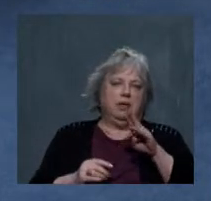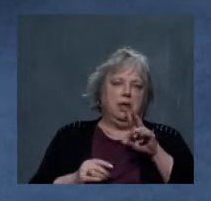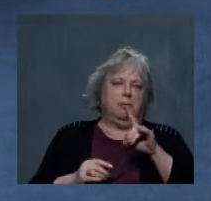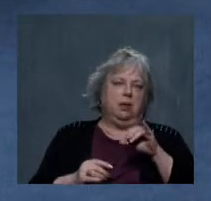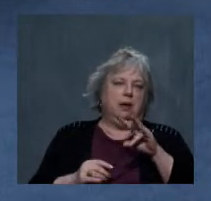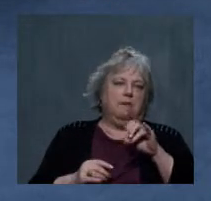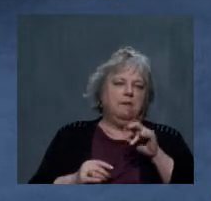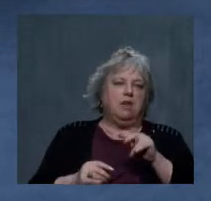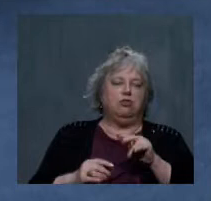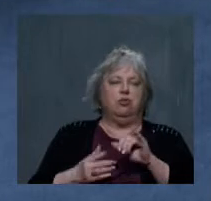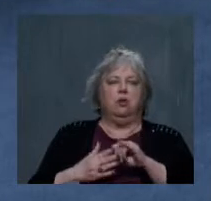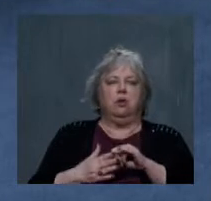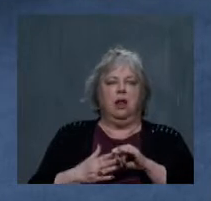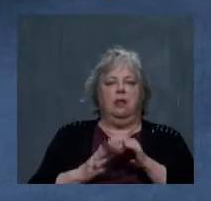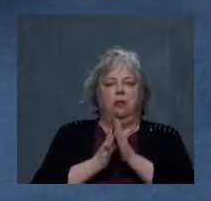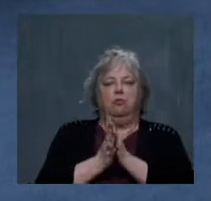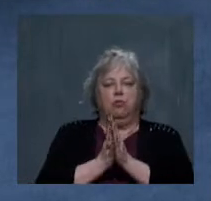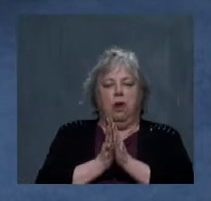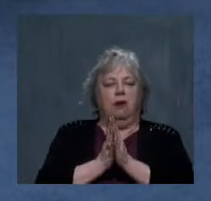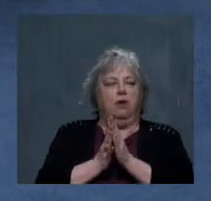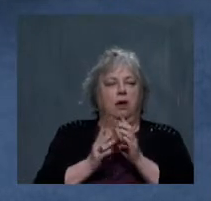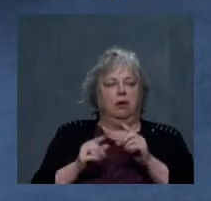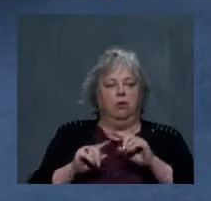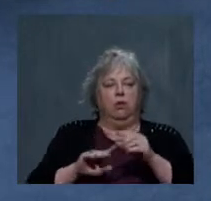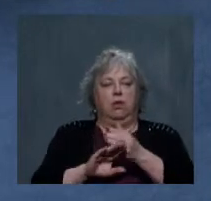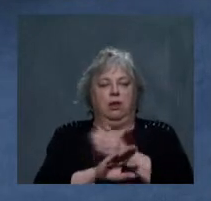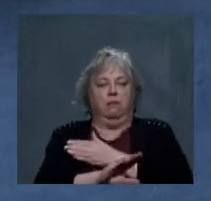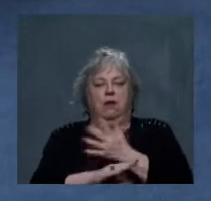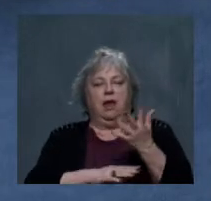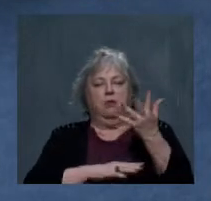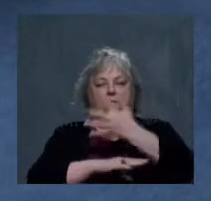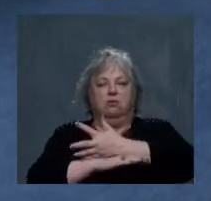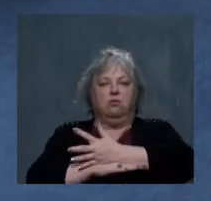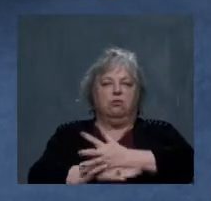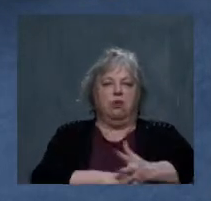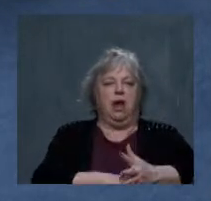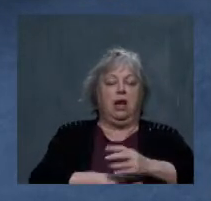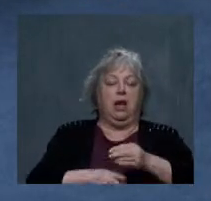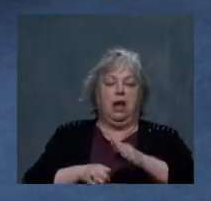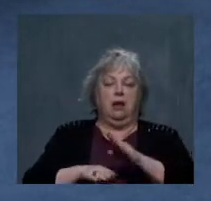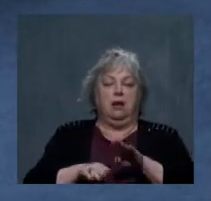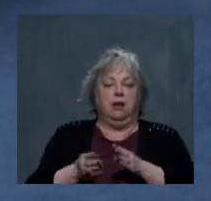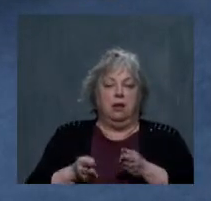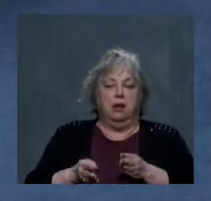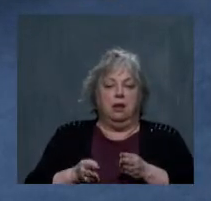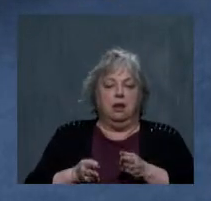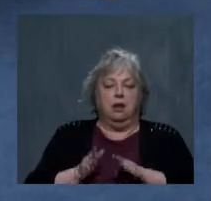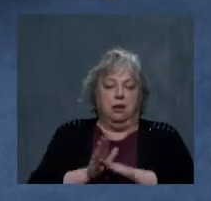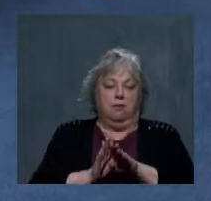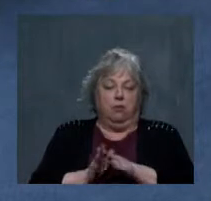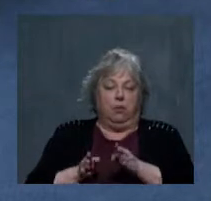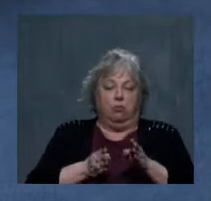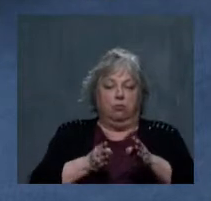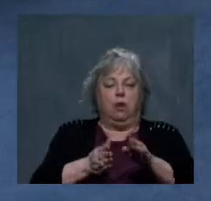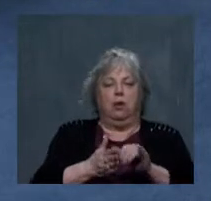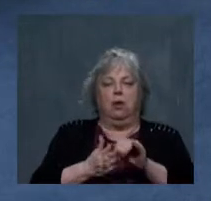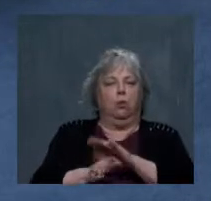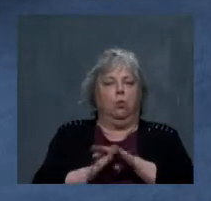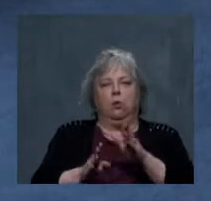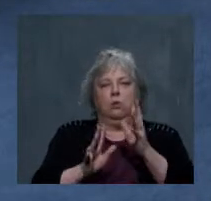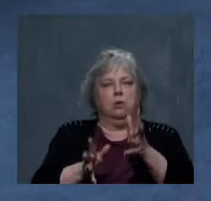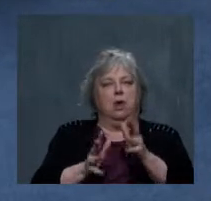construction traffic during the advanced grading and the development of the streets and utilities, that we'll keep it off of Tater Loop Road,